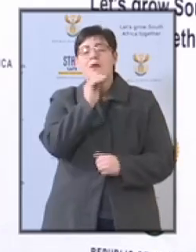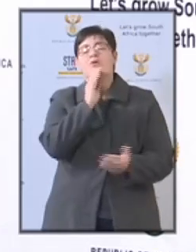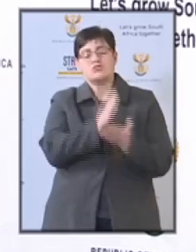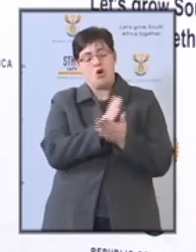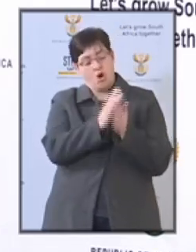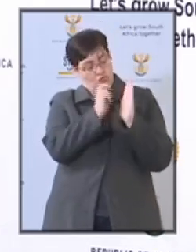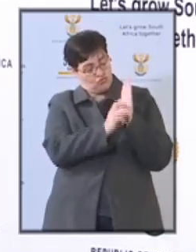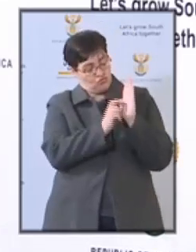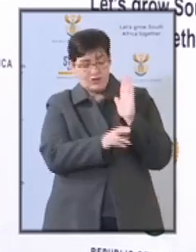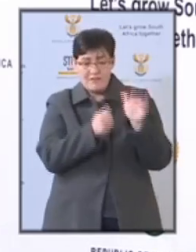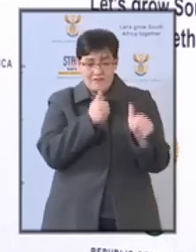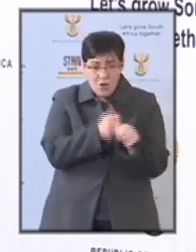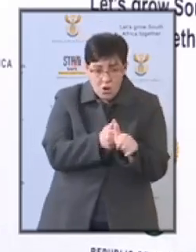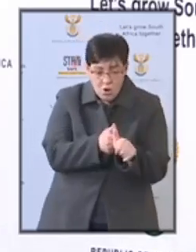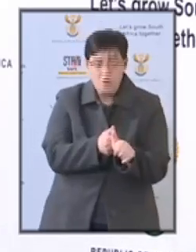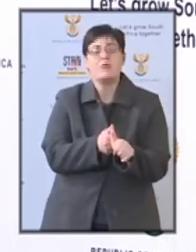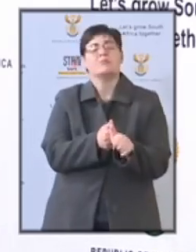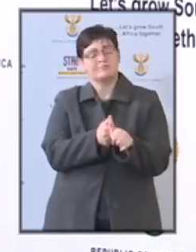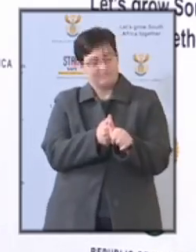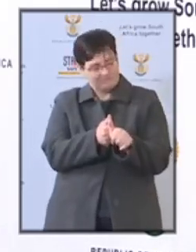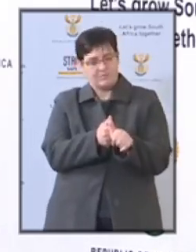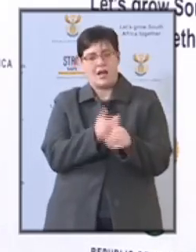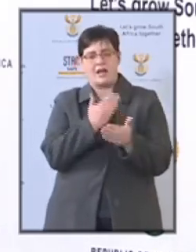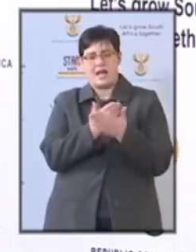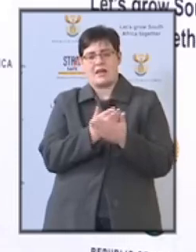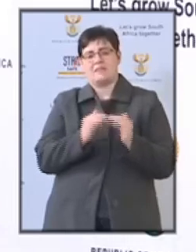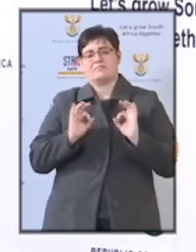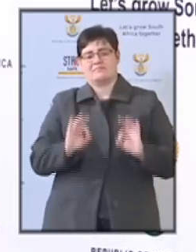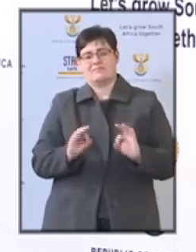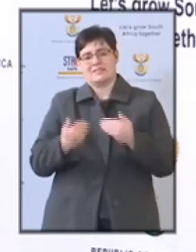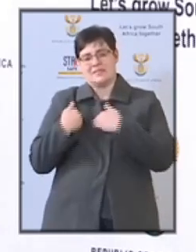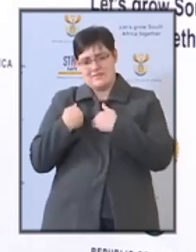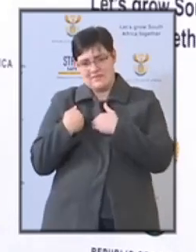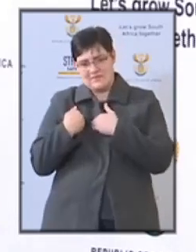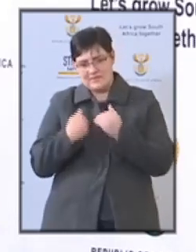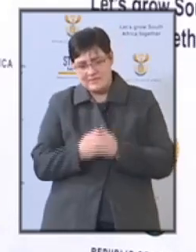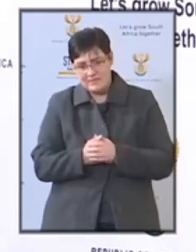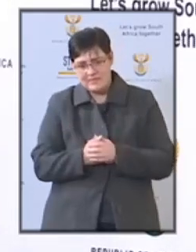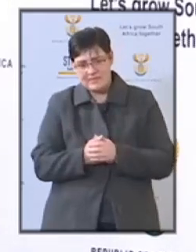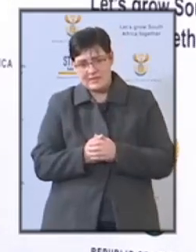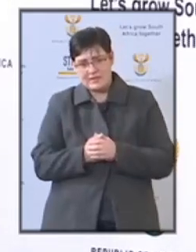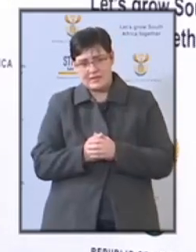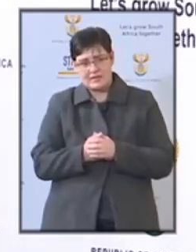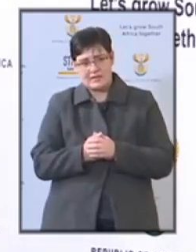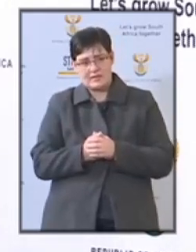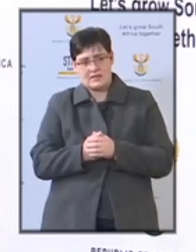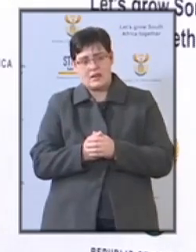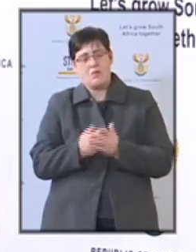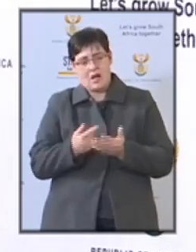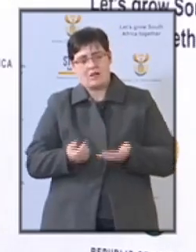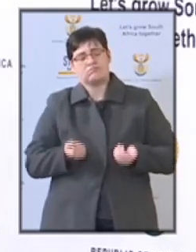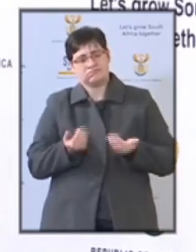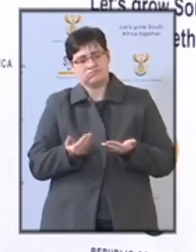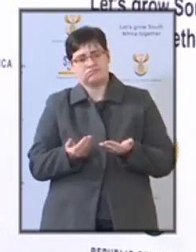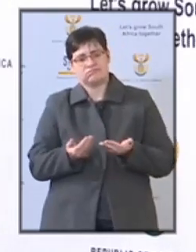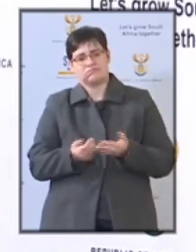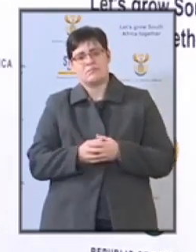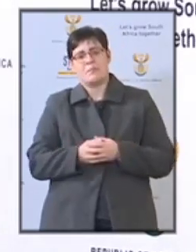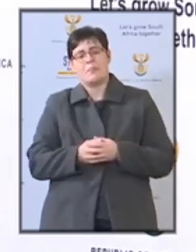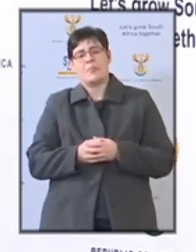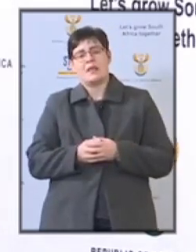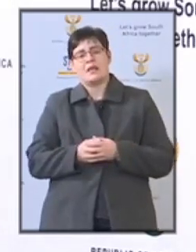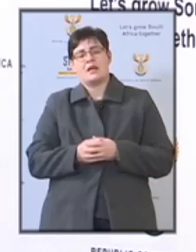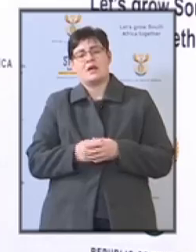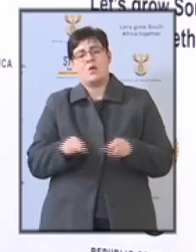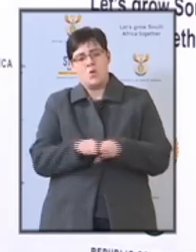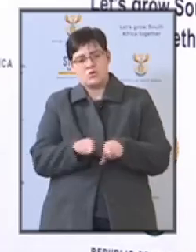the regulations and the directions that we have issued, they do make sure that we are able to still preserve the lives